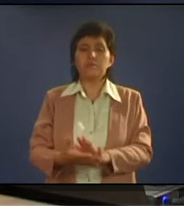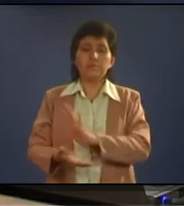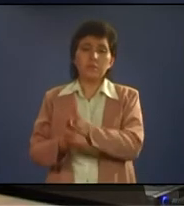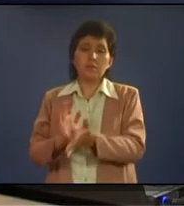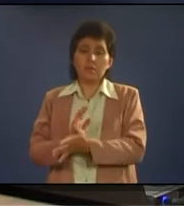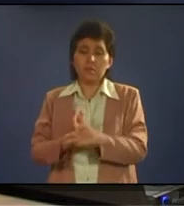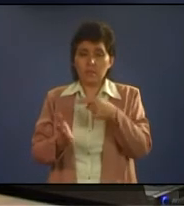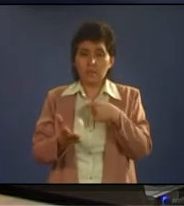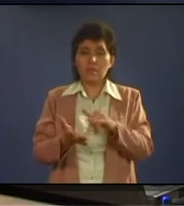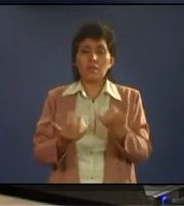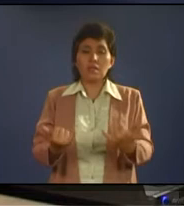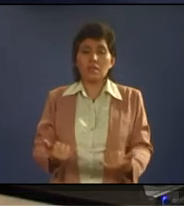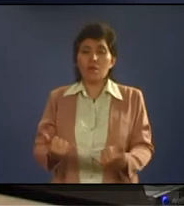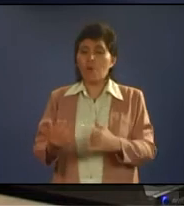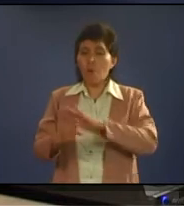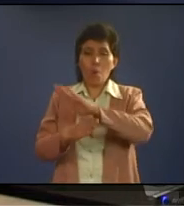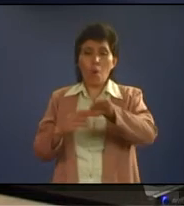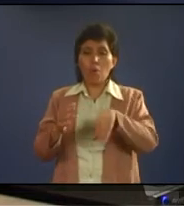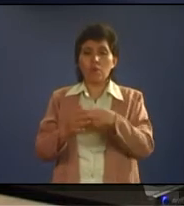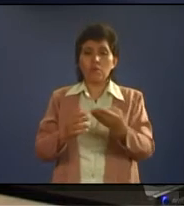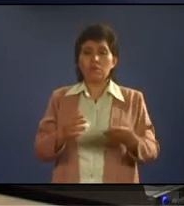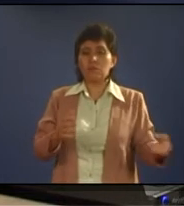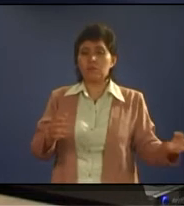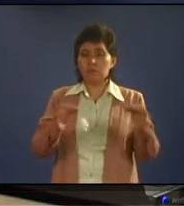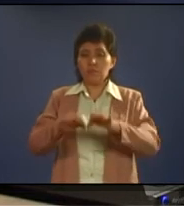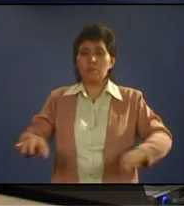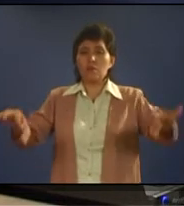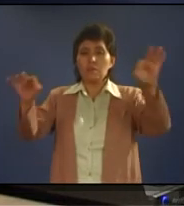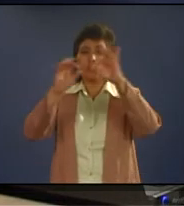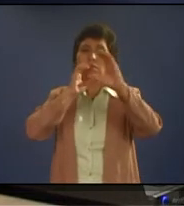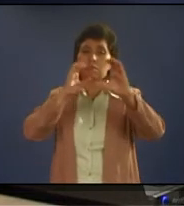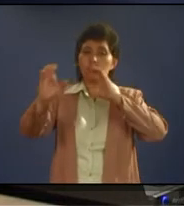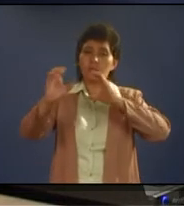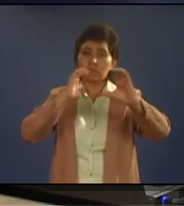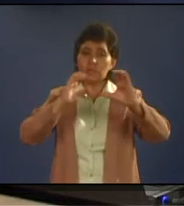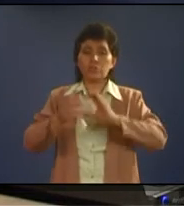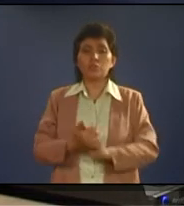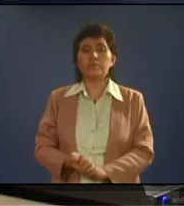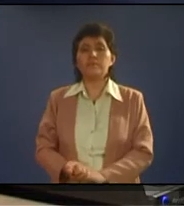poor communication. Now, of all things, I think the most important is communication.